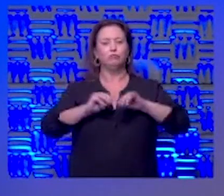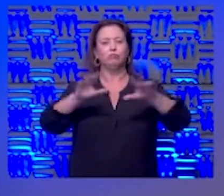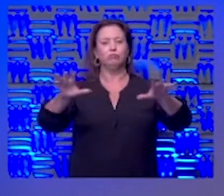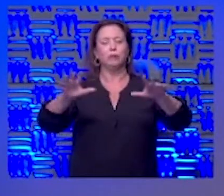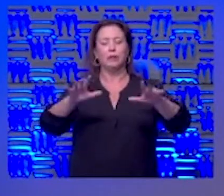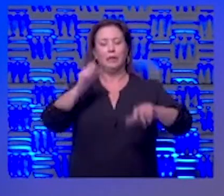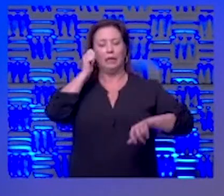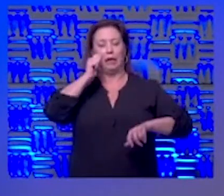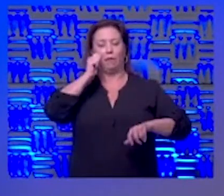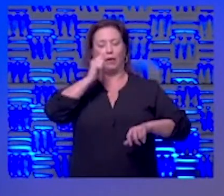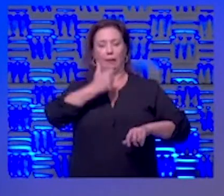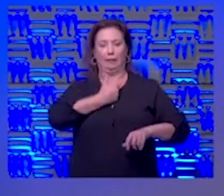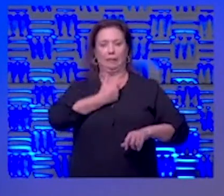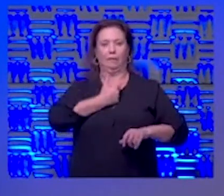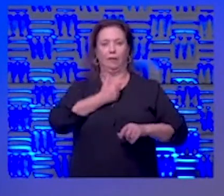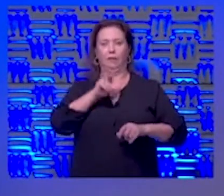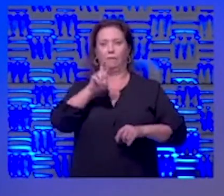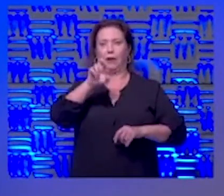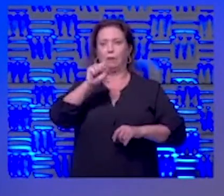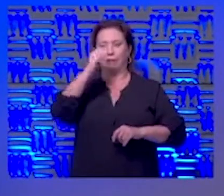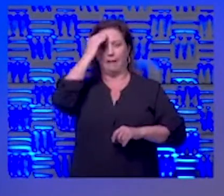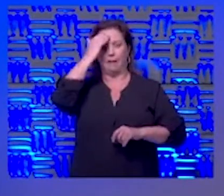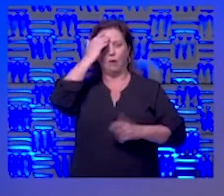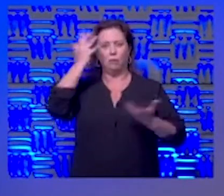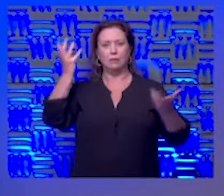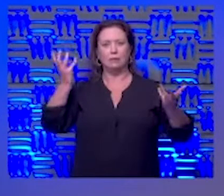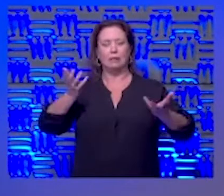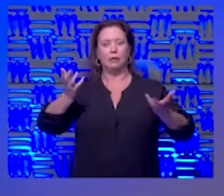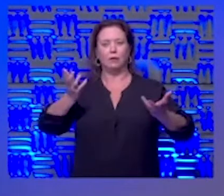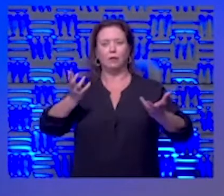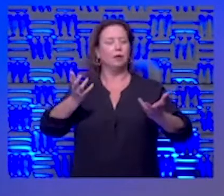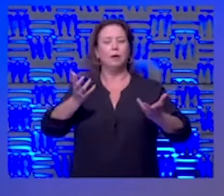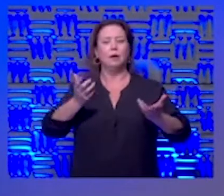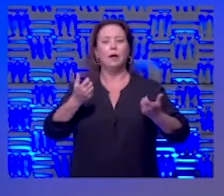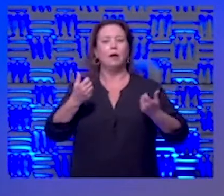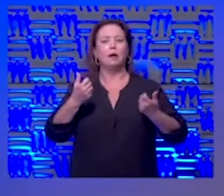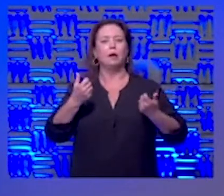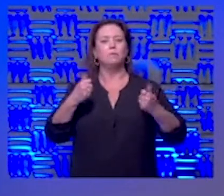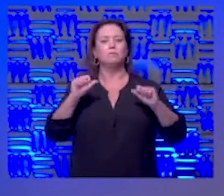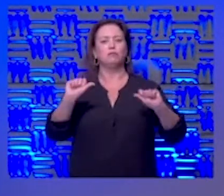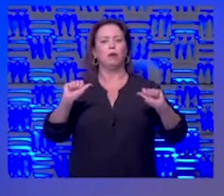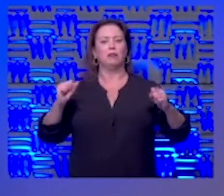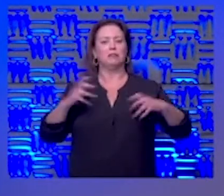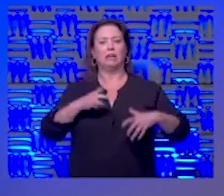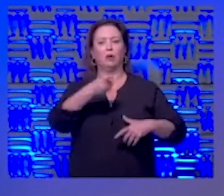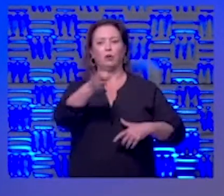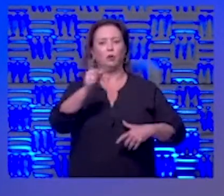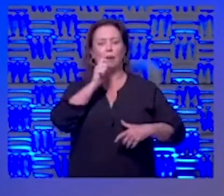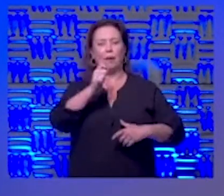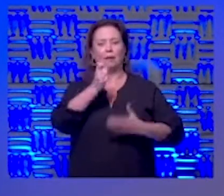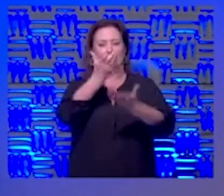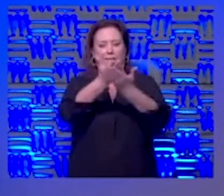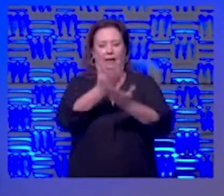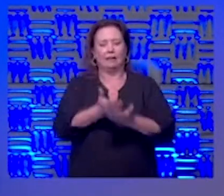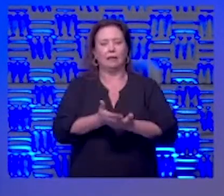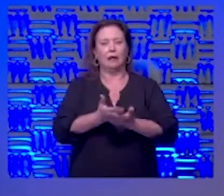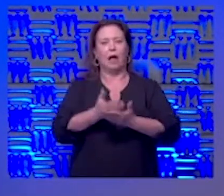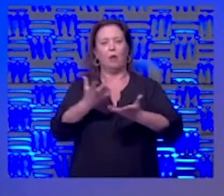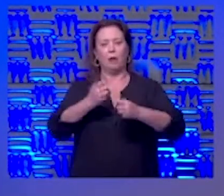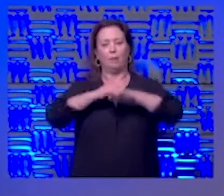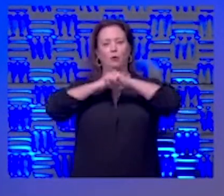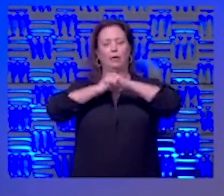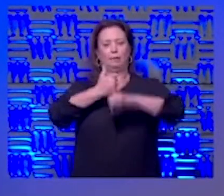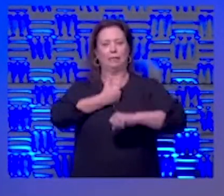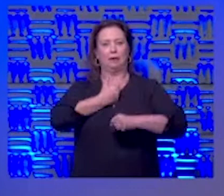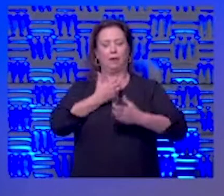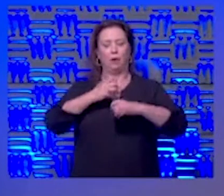my daily life as the virus is out there. That is not meant to scare anybody. That is just meant to be fact so that I can protect myself